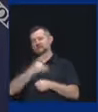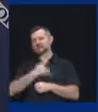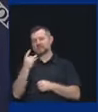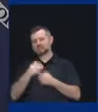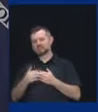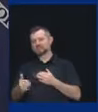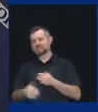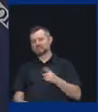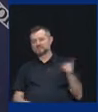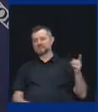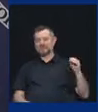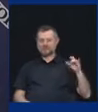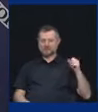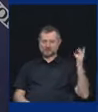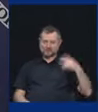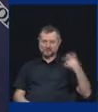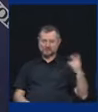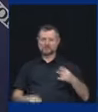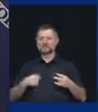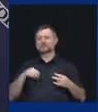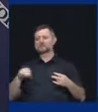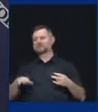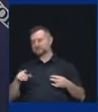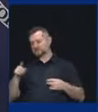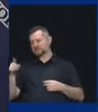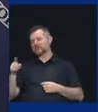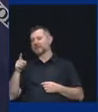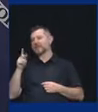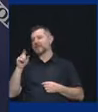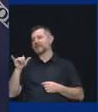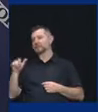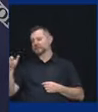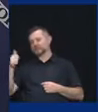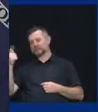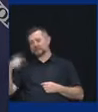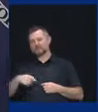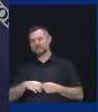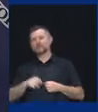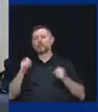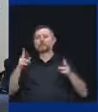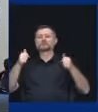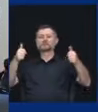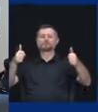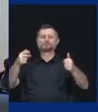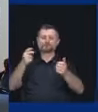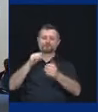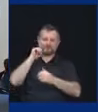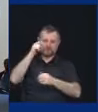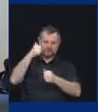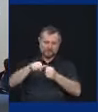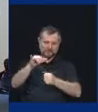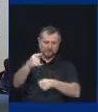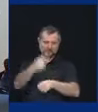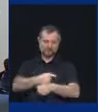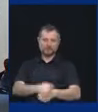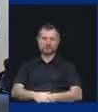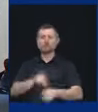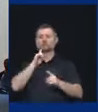at 7 days. I said a week and a half. You said 10 days. Okay. Remember those numbers. Governor, any